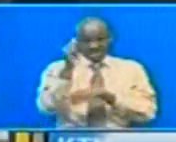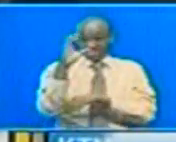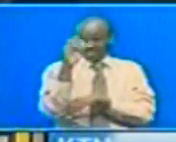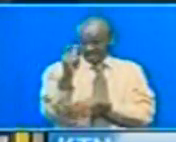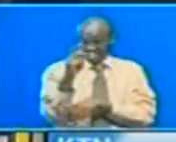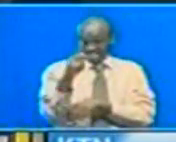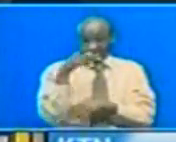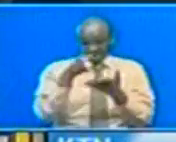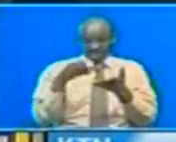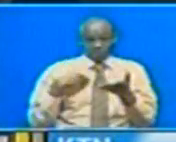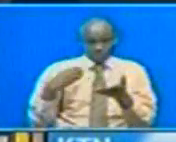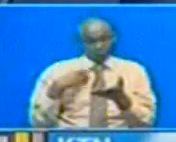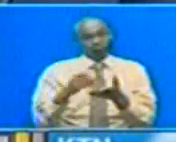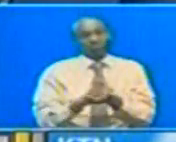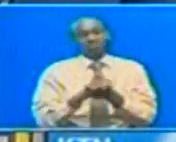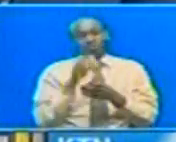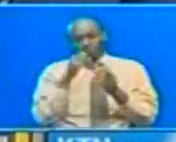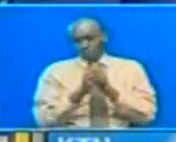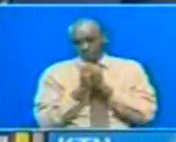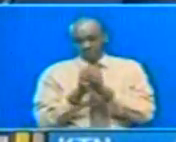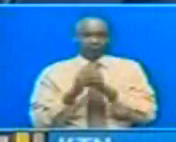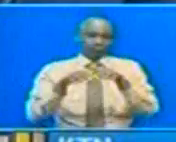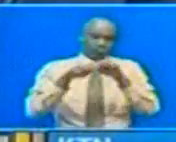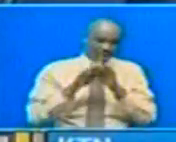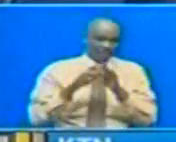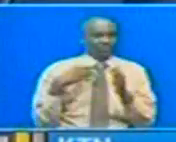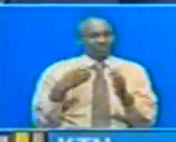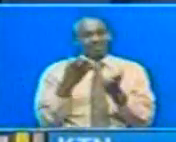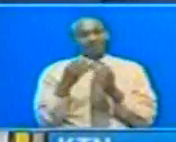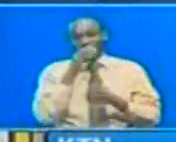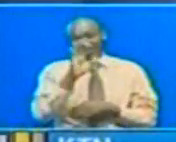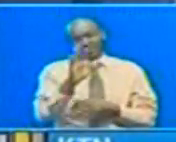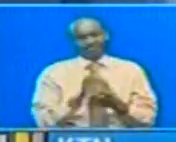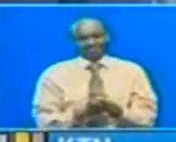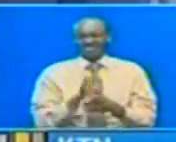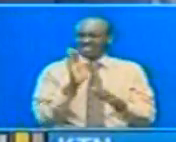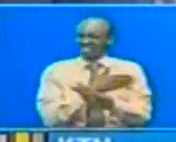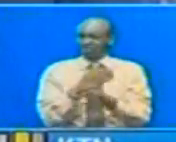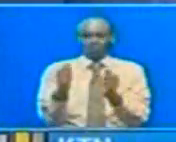funeral service of their deceased son. And they all sang one tune.